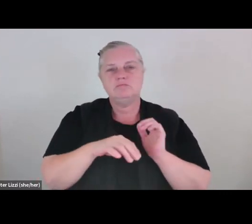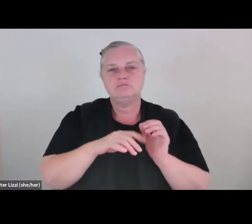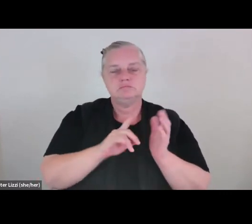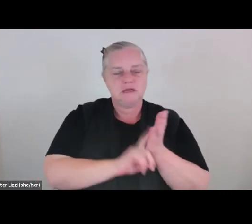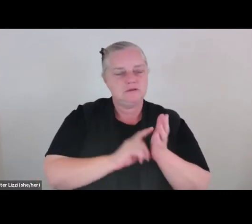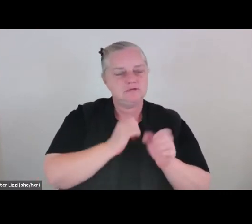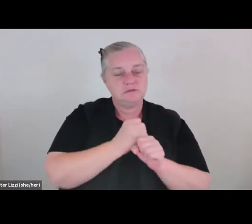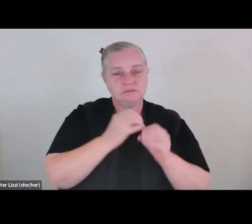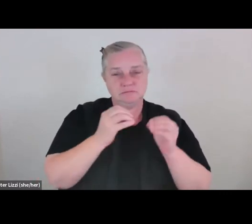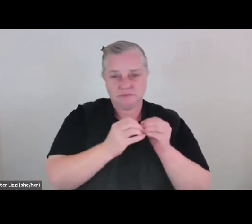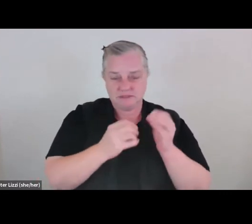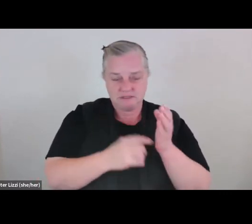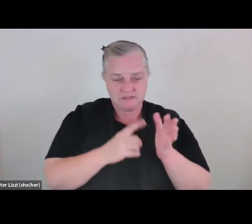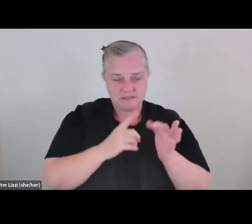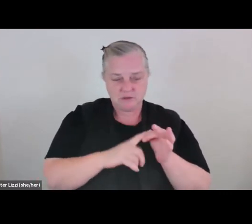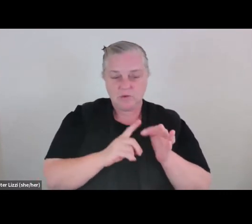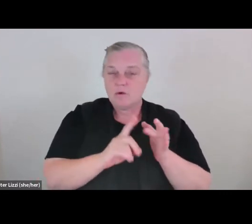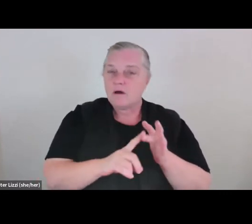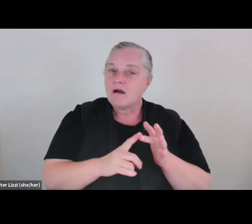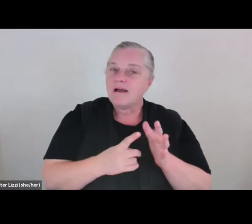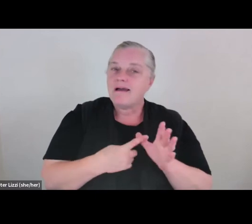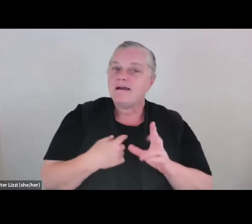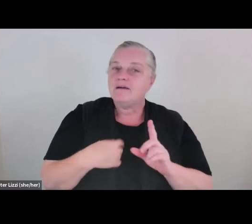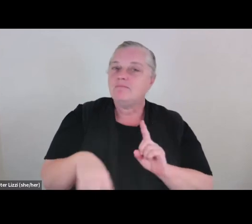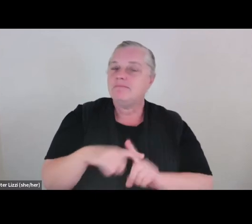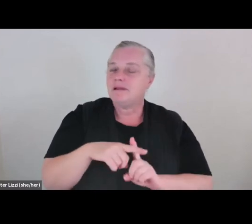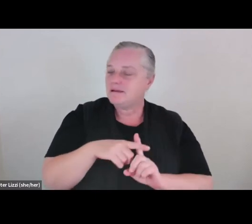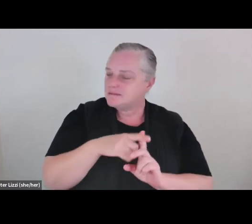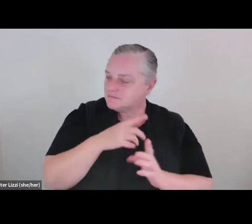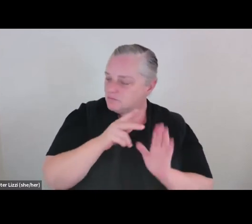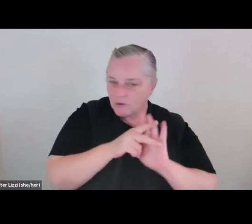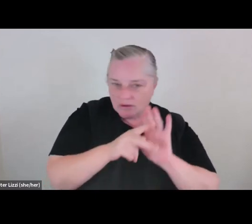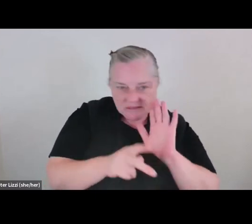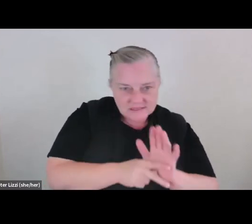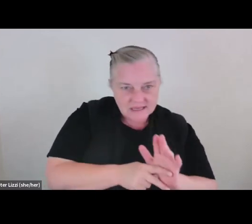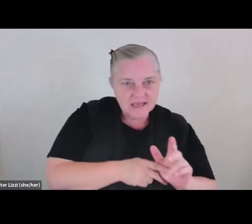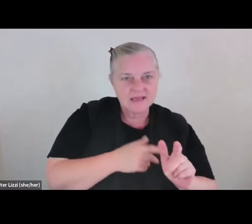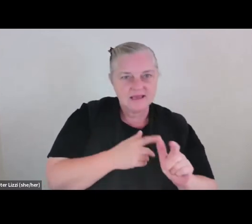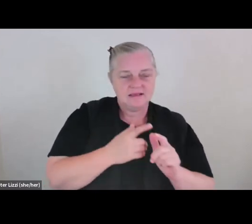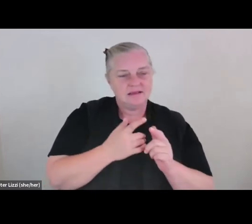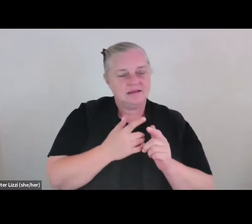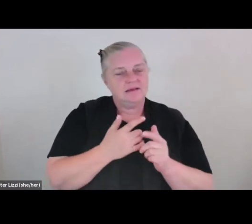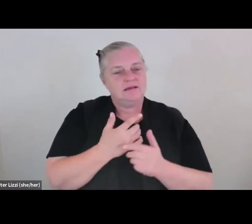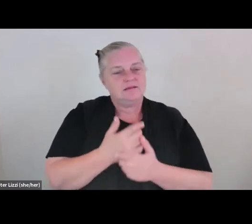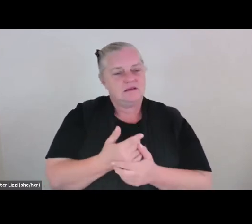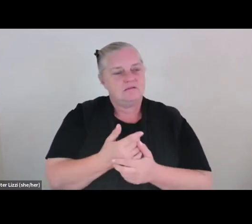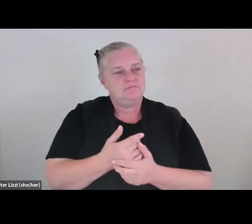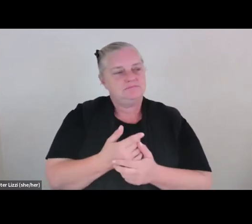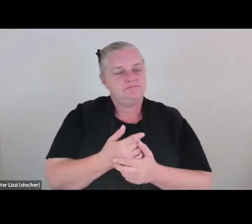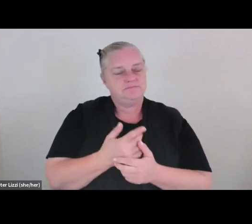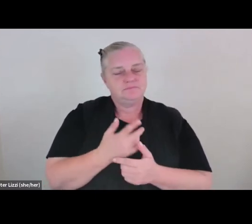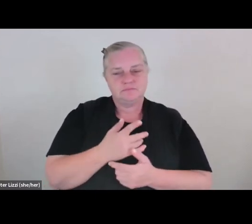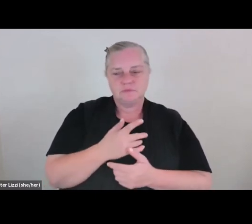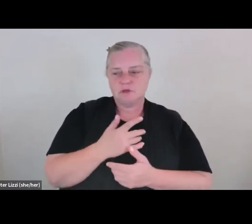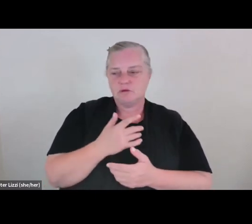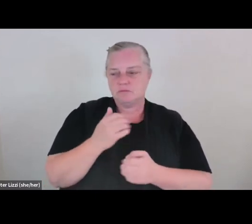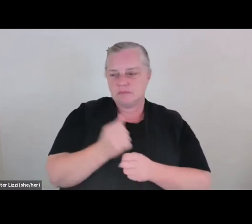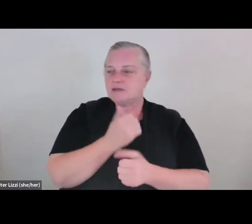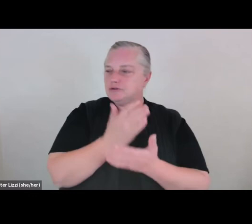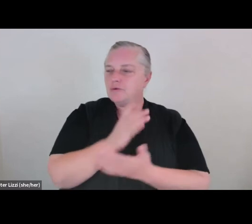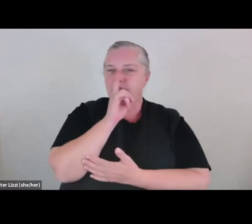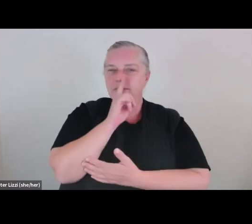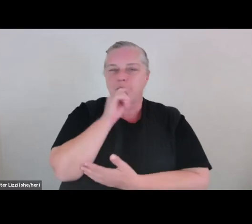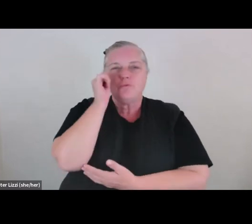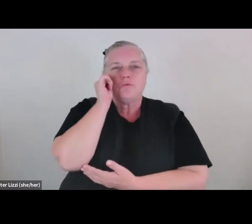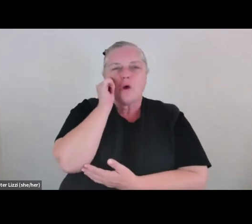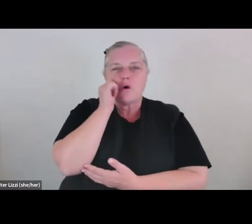disclose their identity, and making sure that we're not making, any assumptions about their identity. I know that